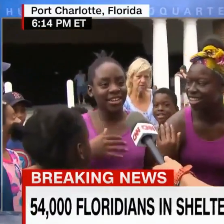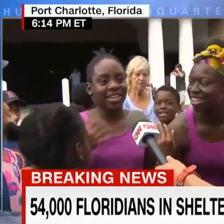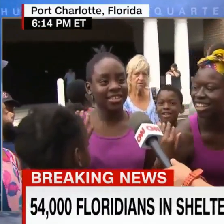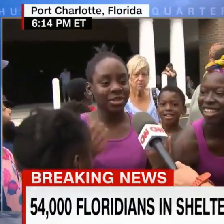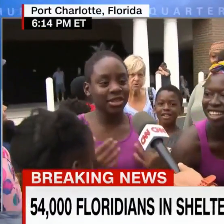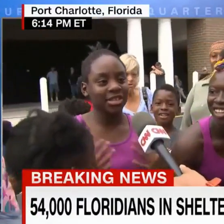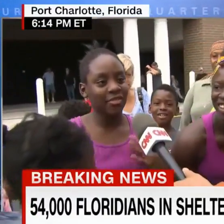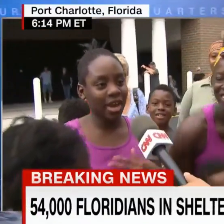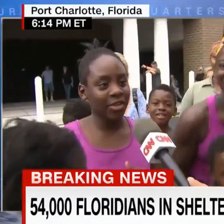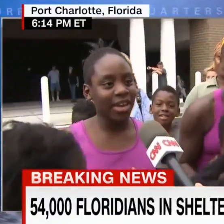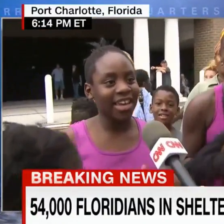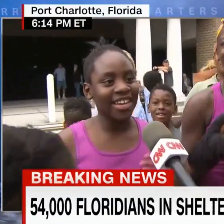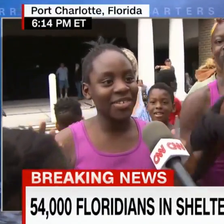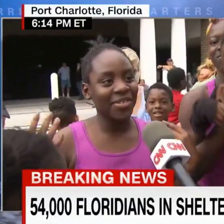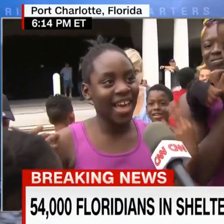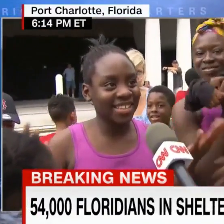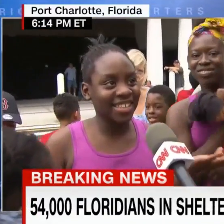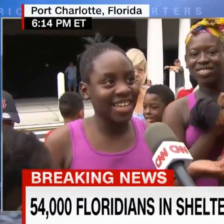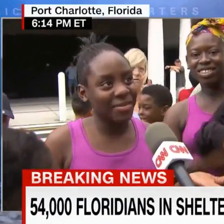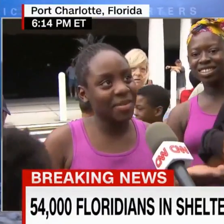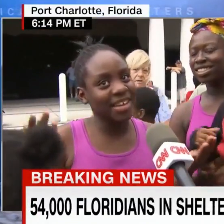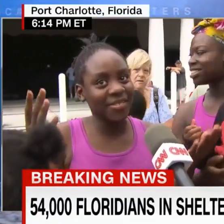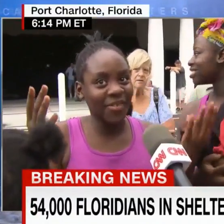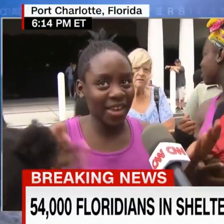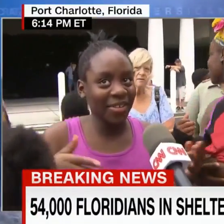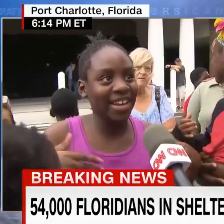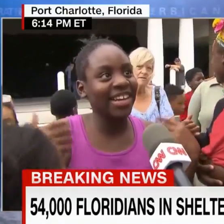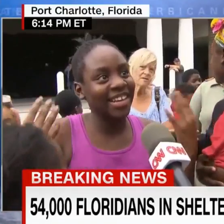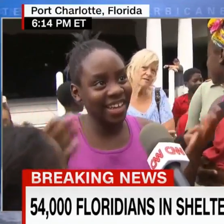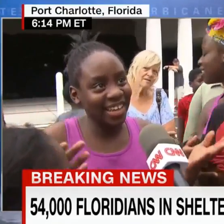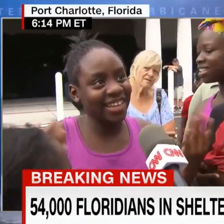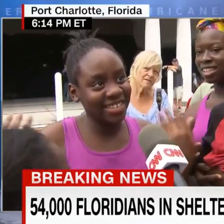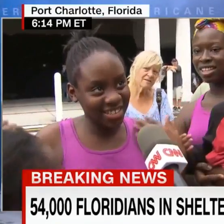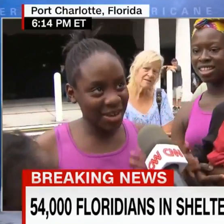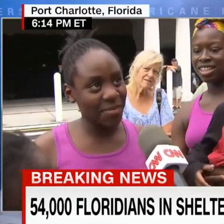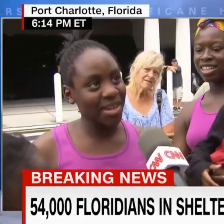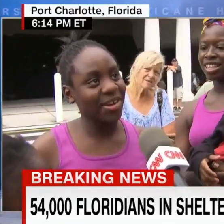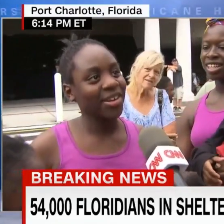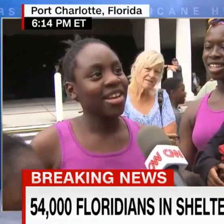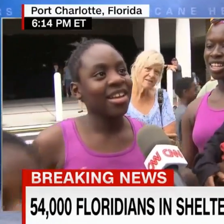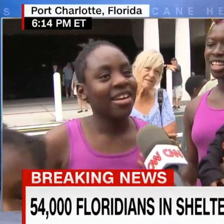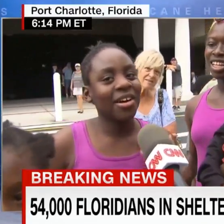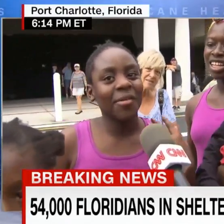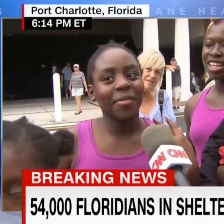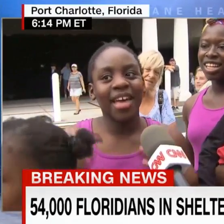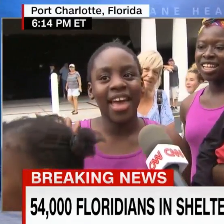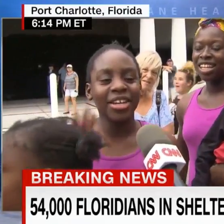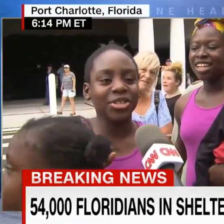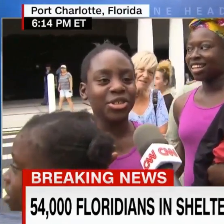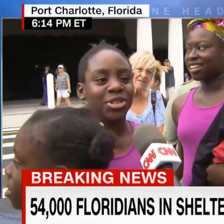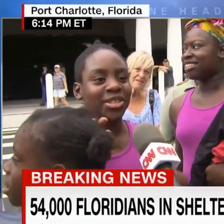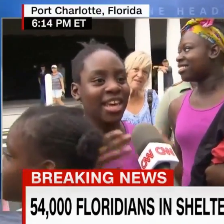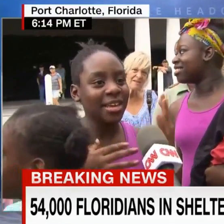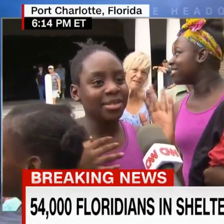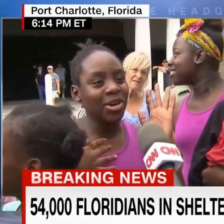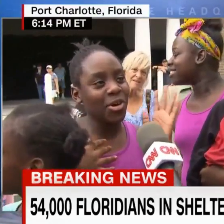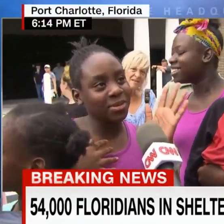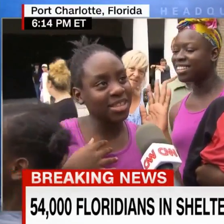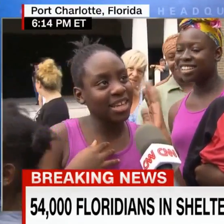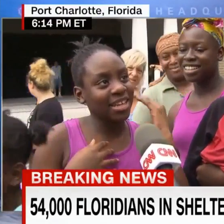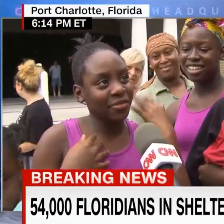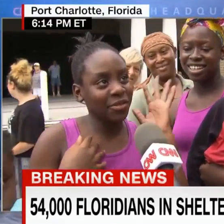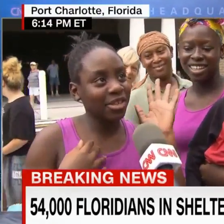Homestead here because they told us to evacuate, and then we actually end up evacuating again to come here. Andrew came